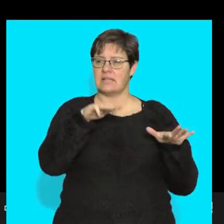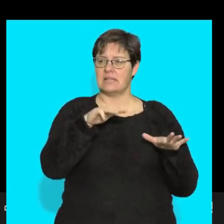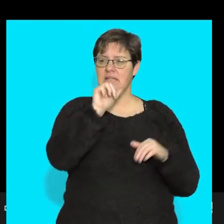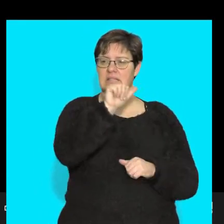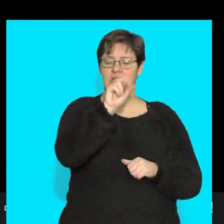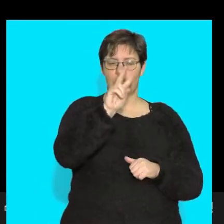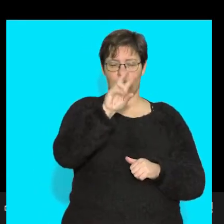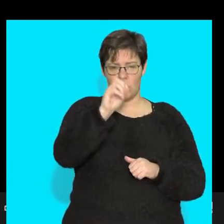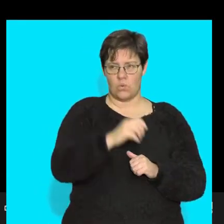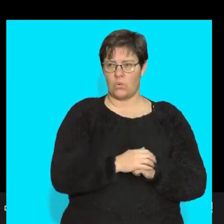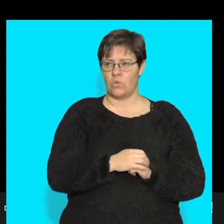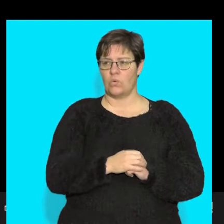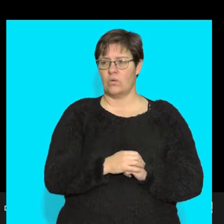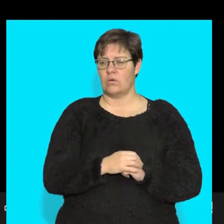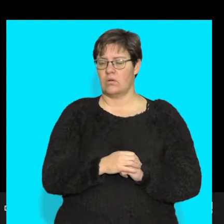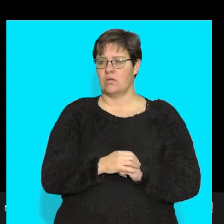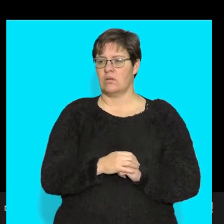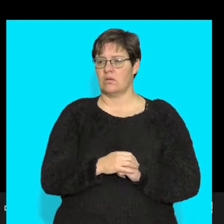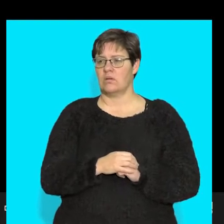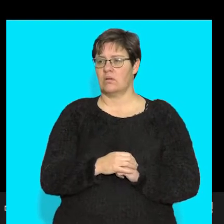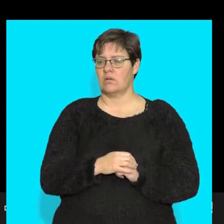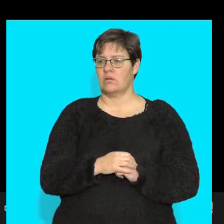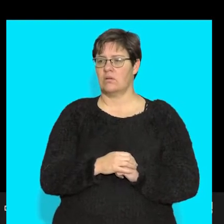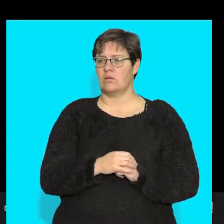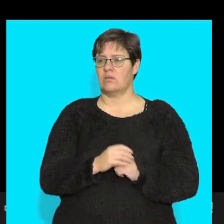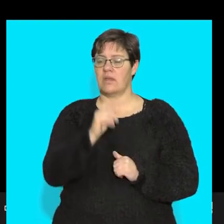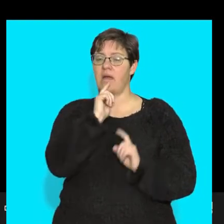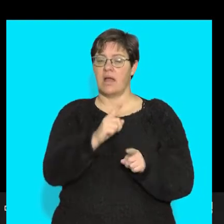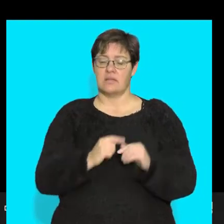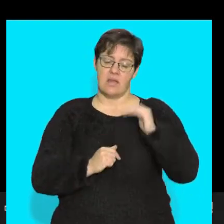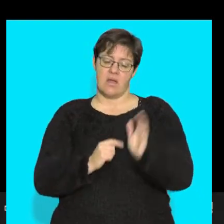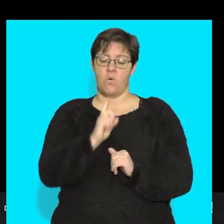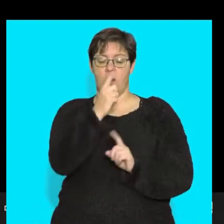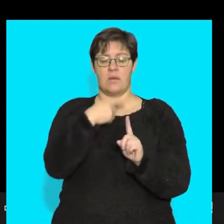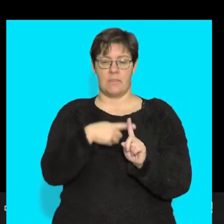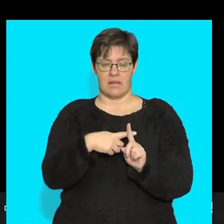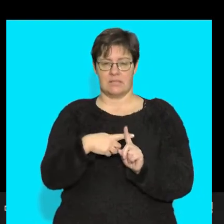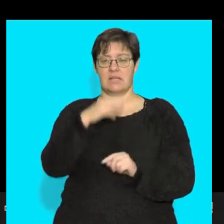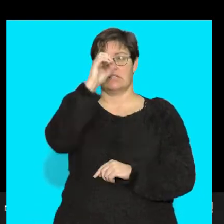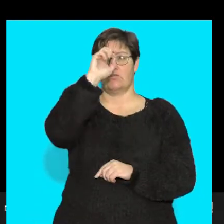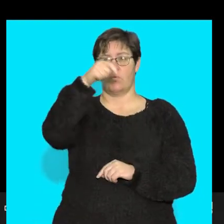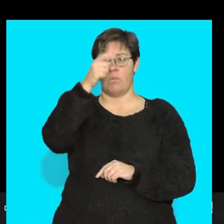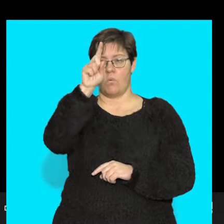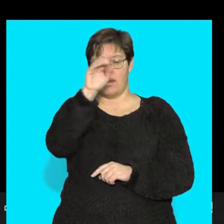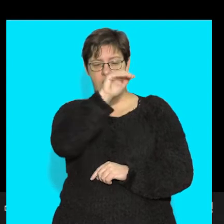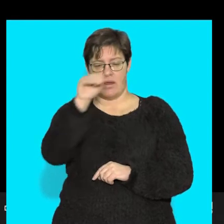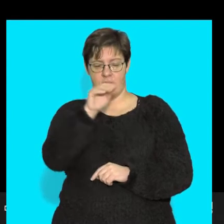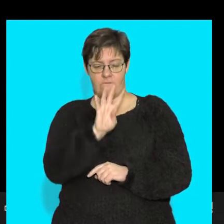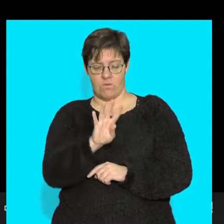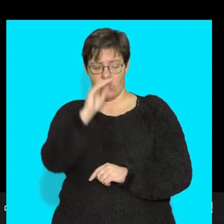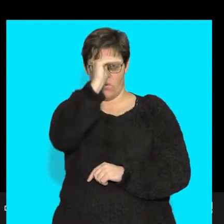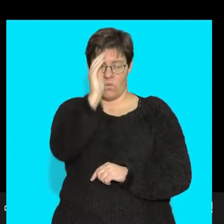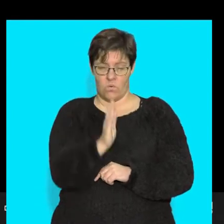principal value. So I will say answer into 1 plus 0.1 divided by